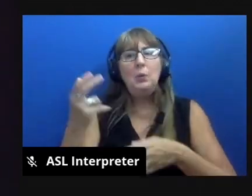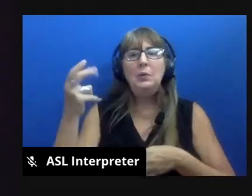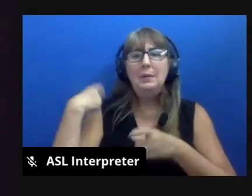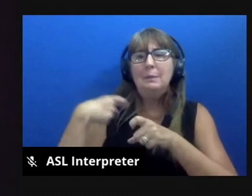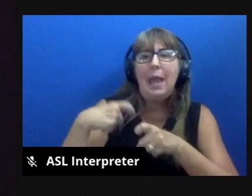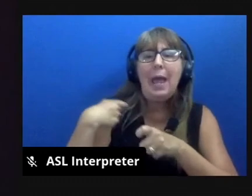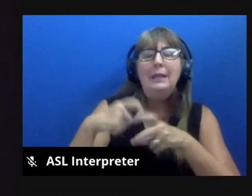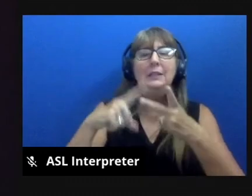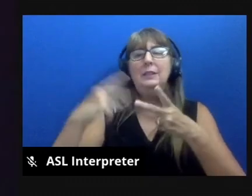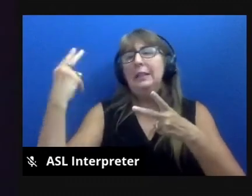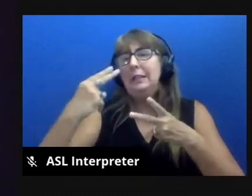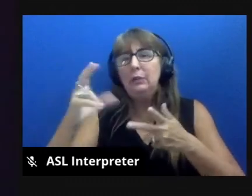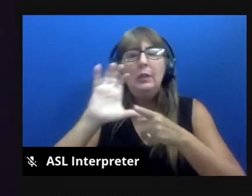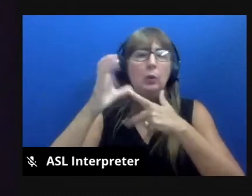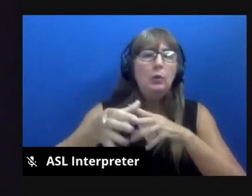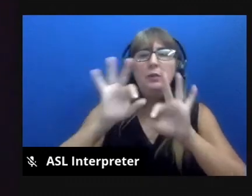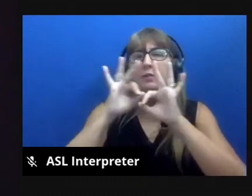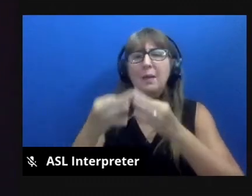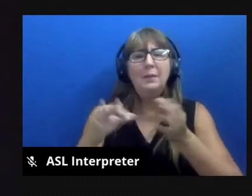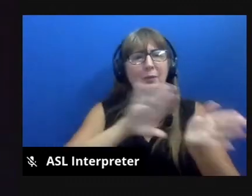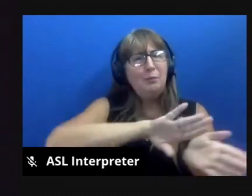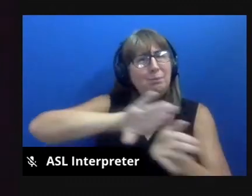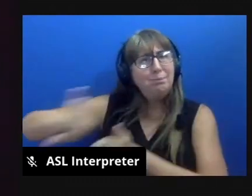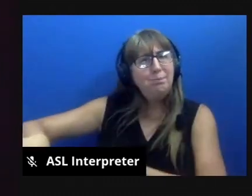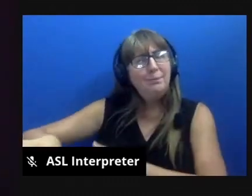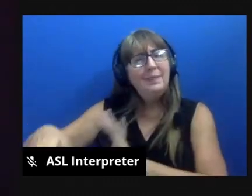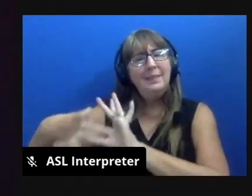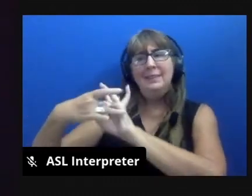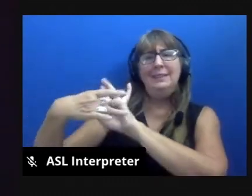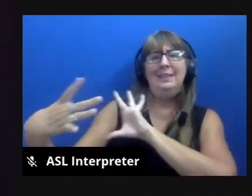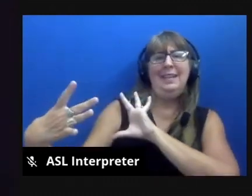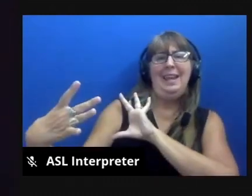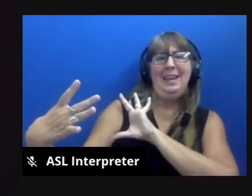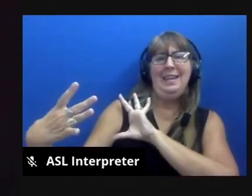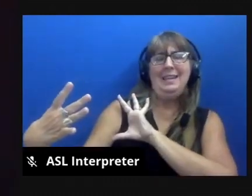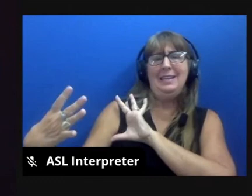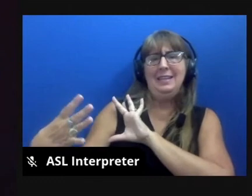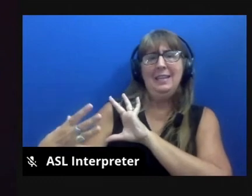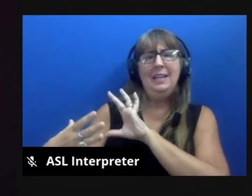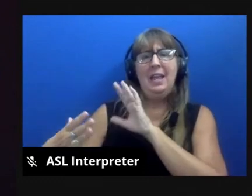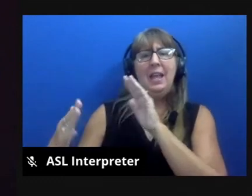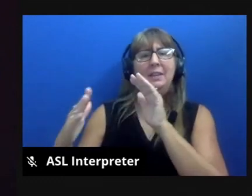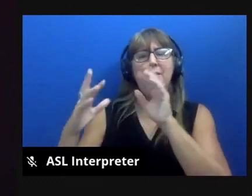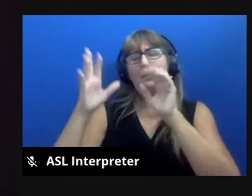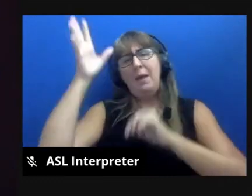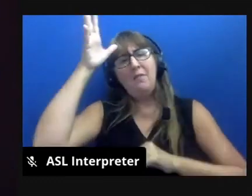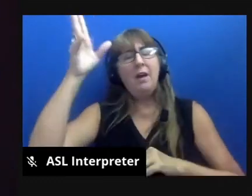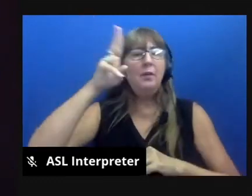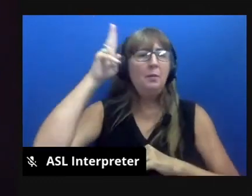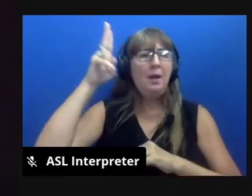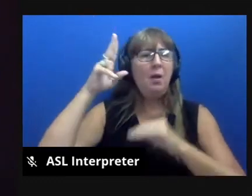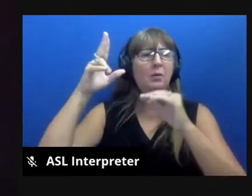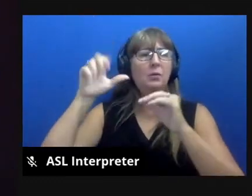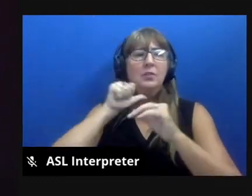and my family? You want me somehow to disconnect with and have less esteem for my father and my uncles and